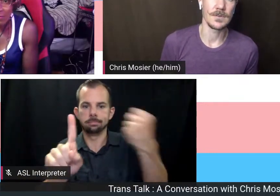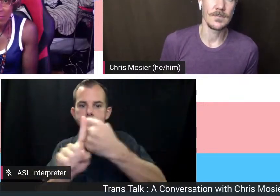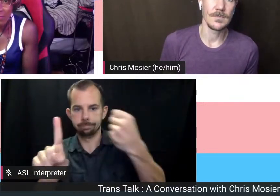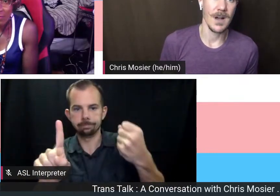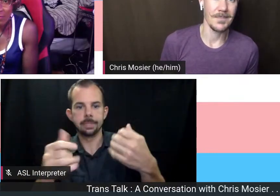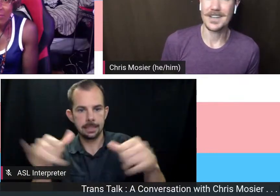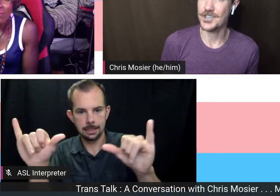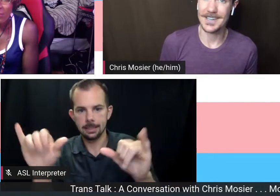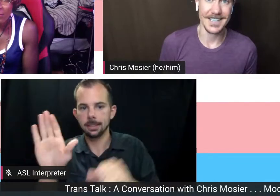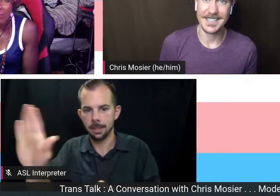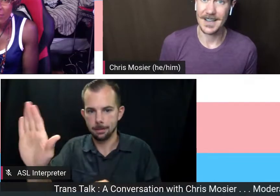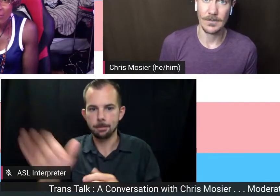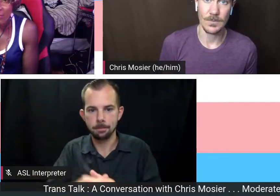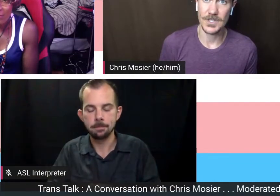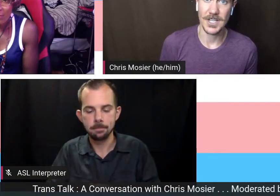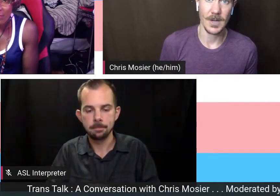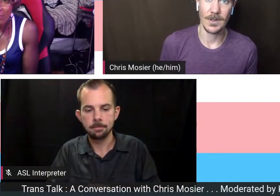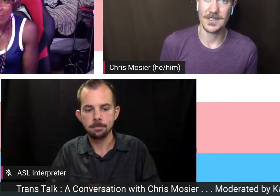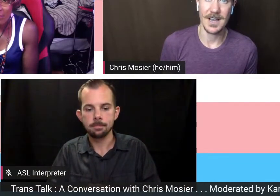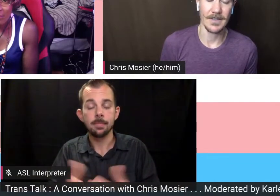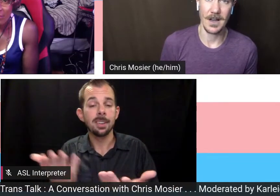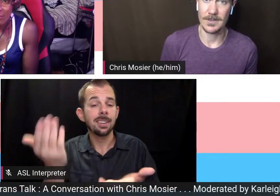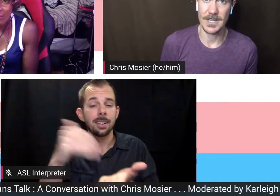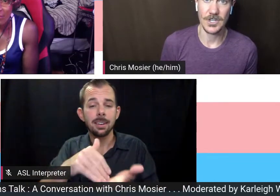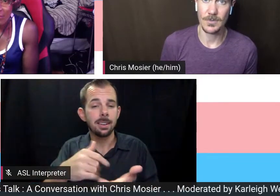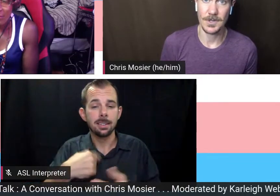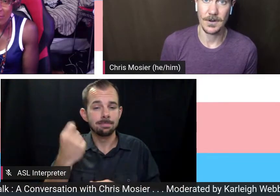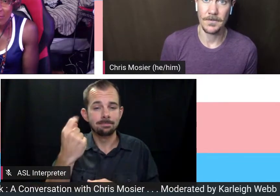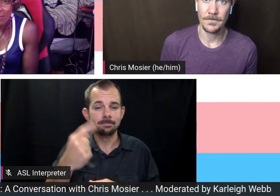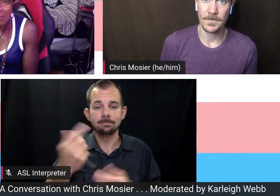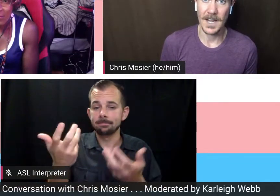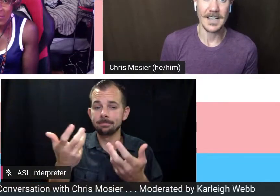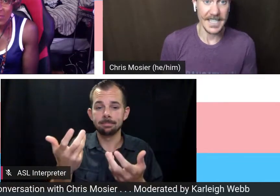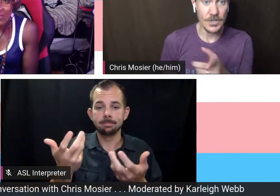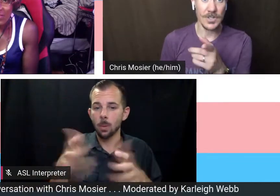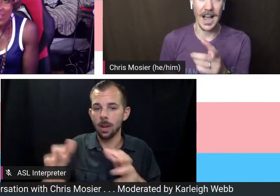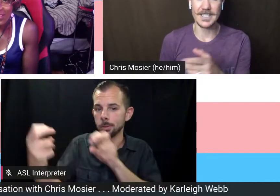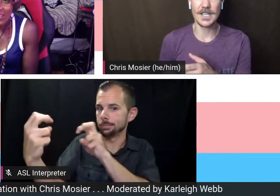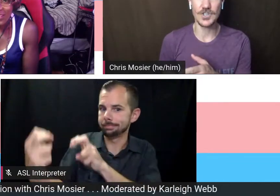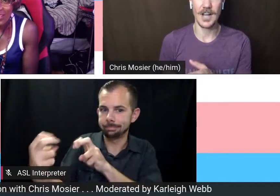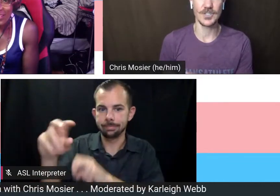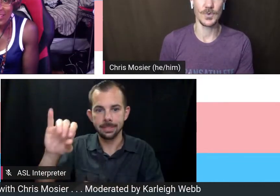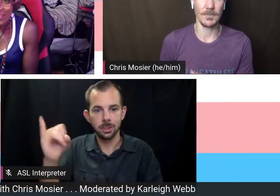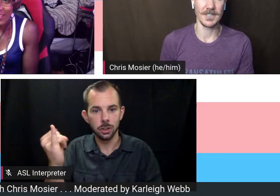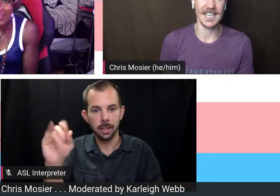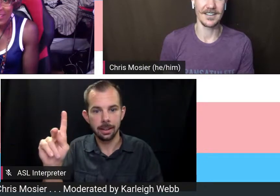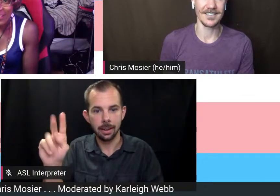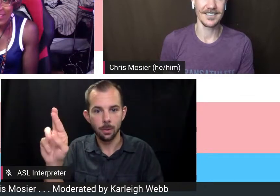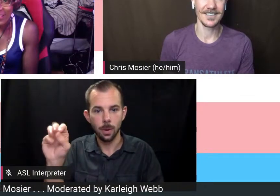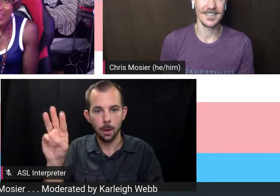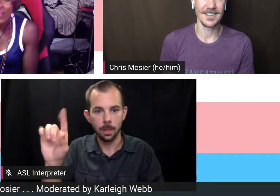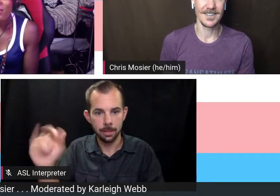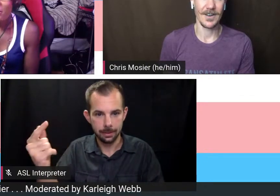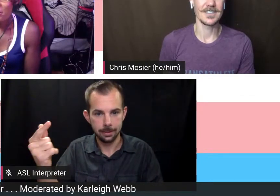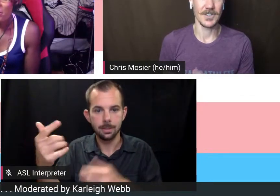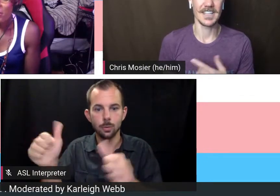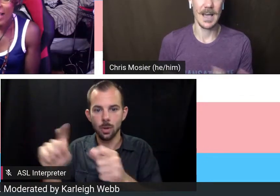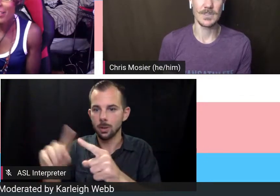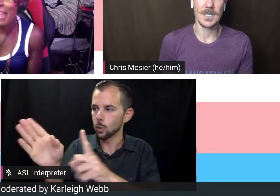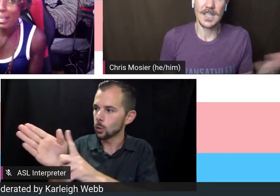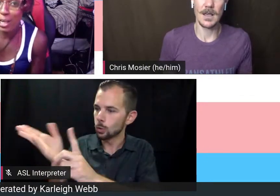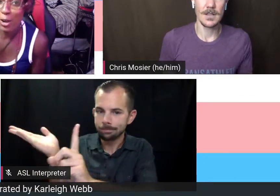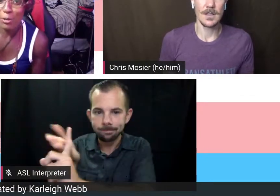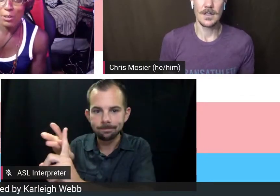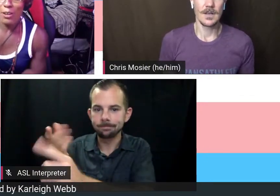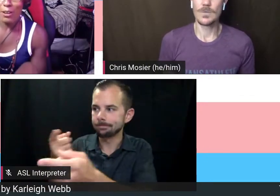move. I'm not trying to sit down with J.K. Rowling and have a conversation with her. And I did try to with Martina, right? So like